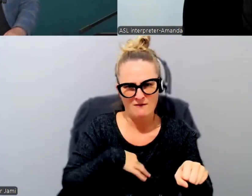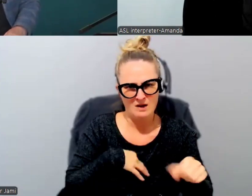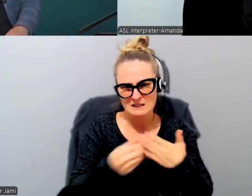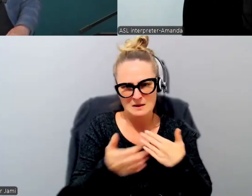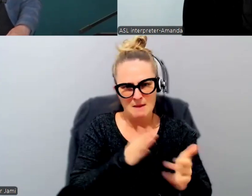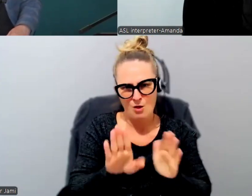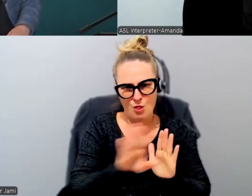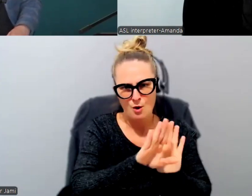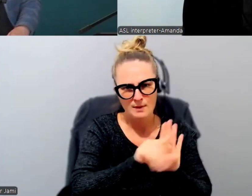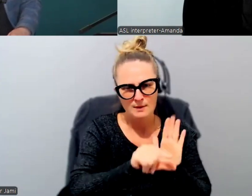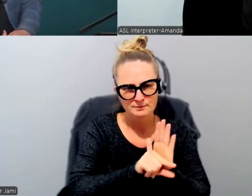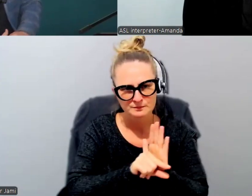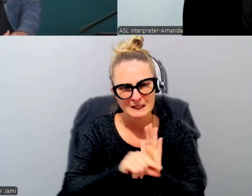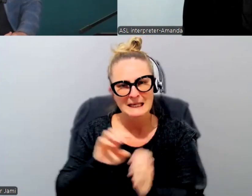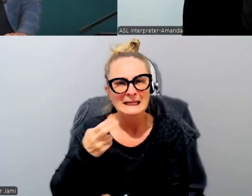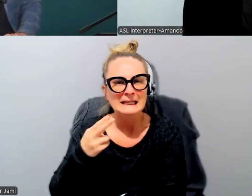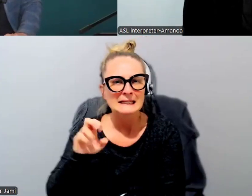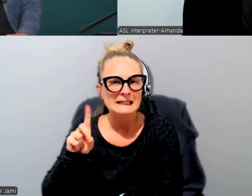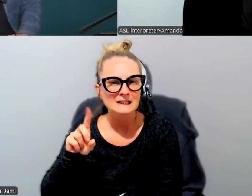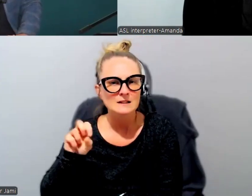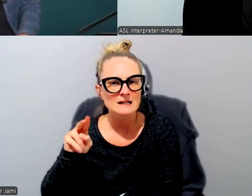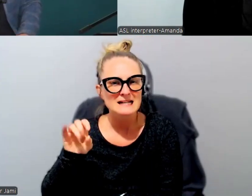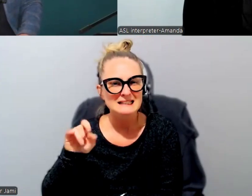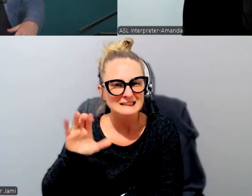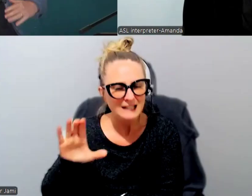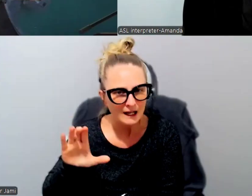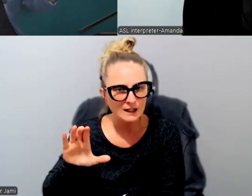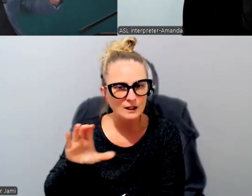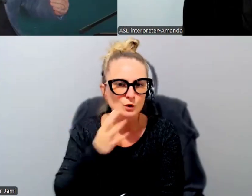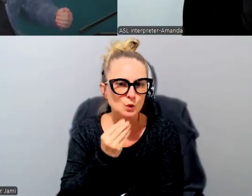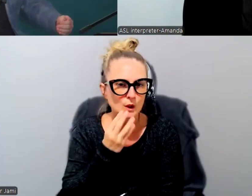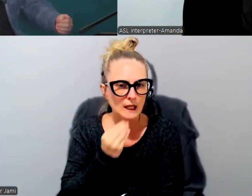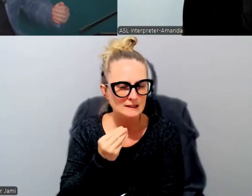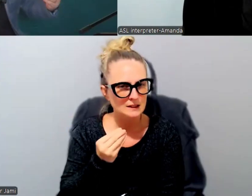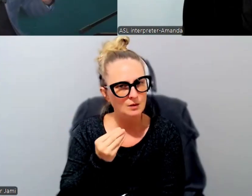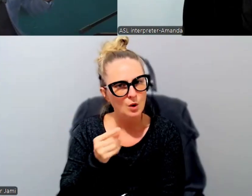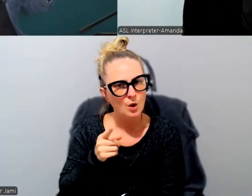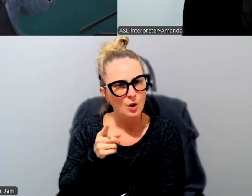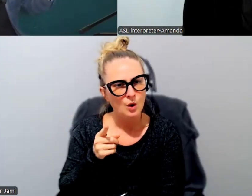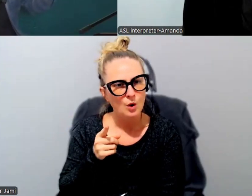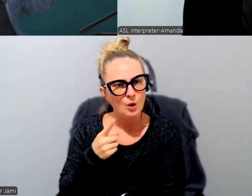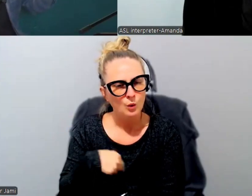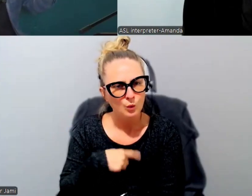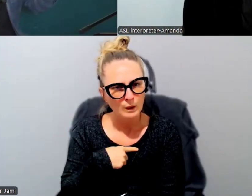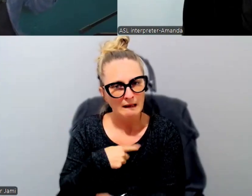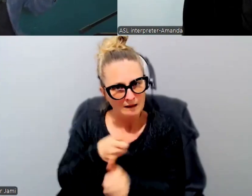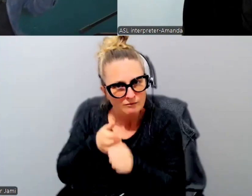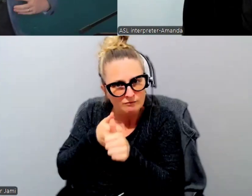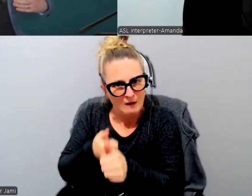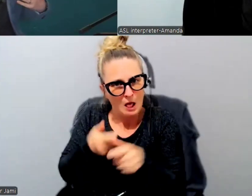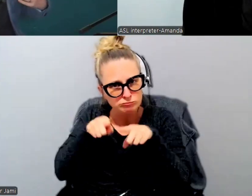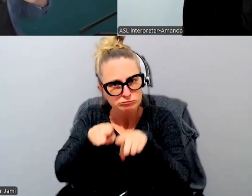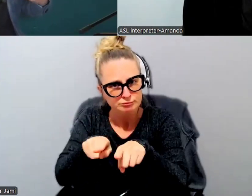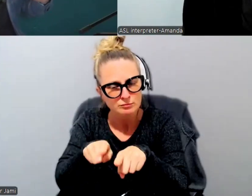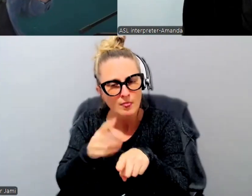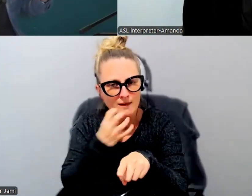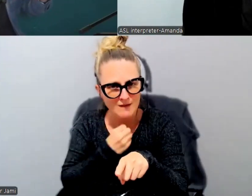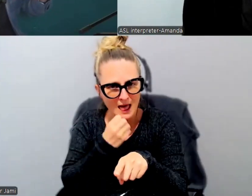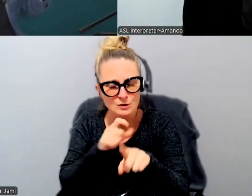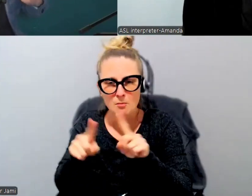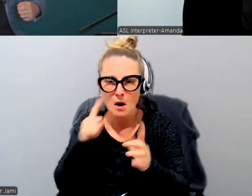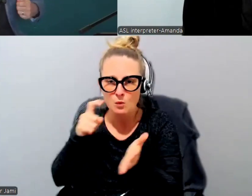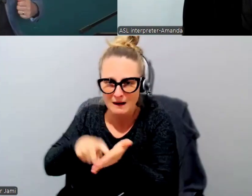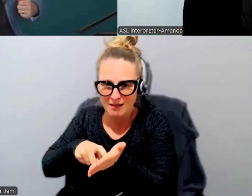Judaism is a different approach, which is, I think we align on all of the values, but there is a recognition that